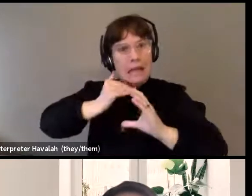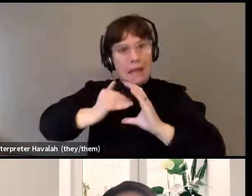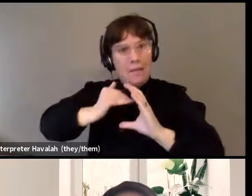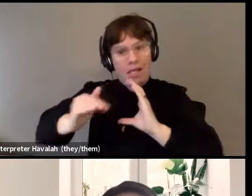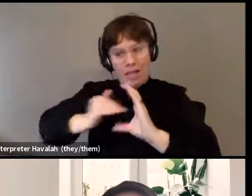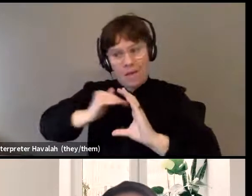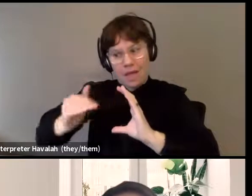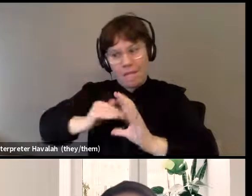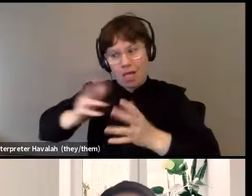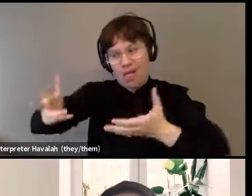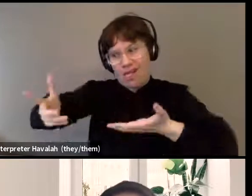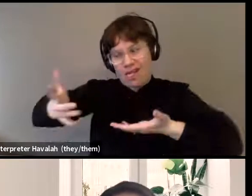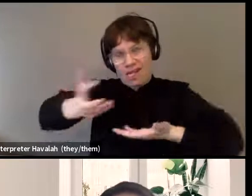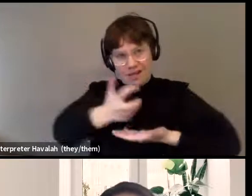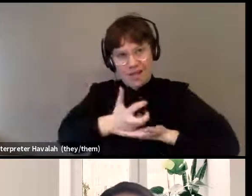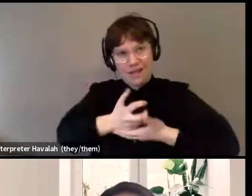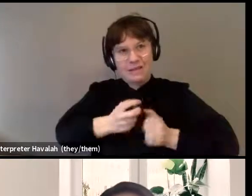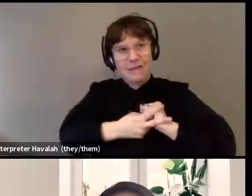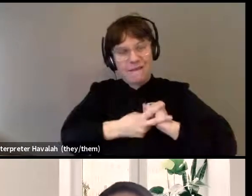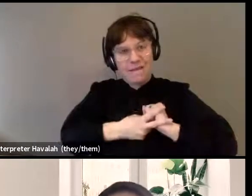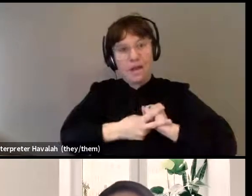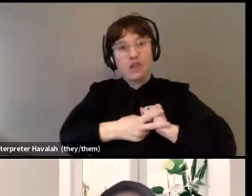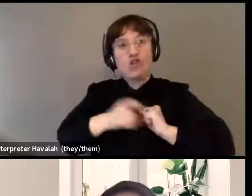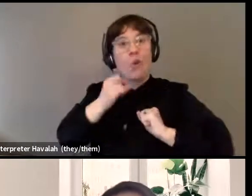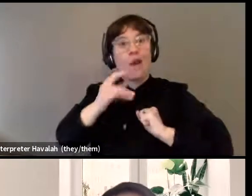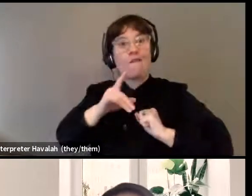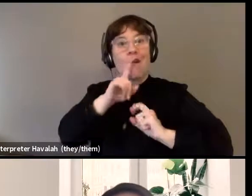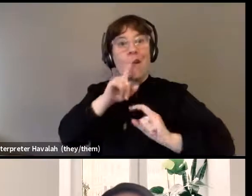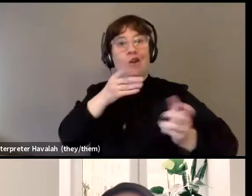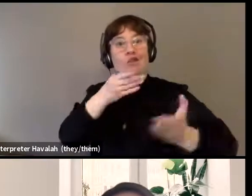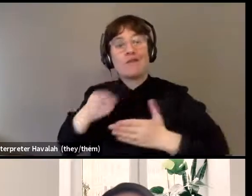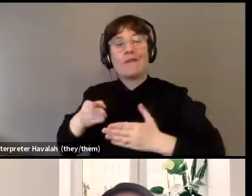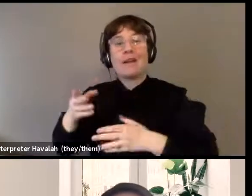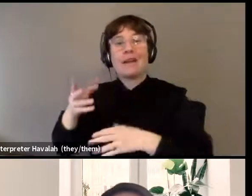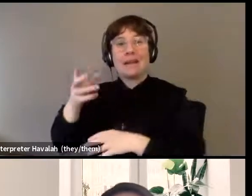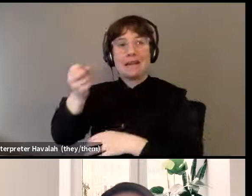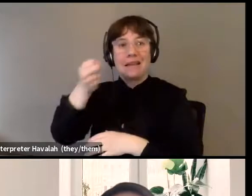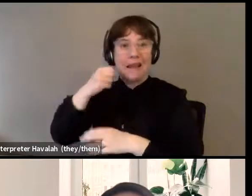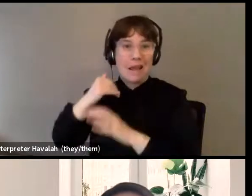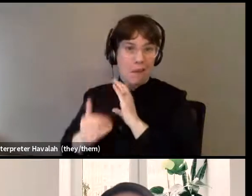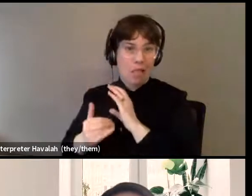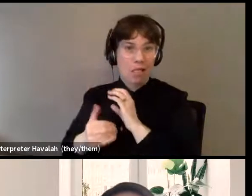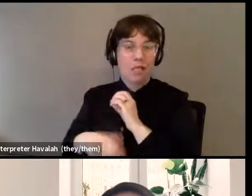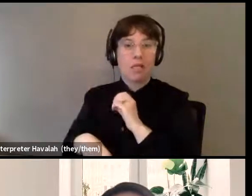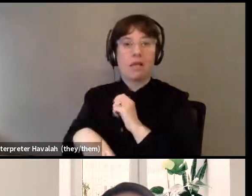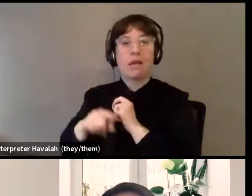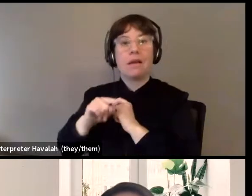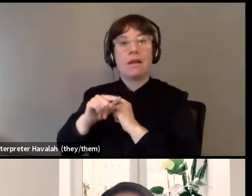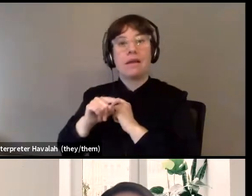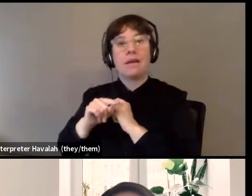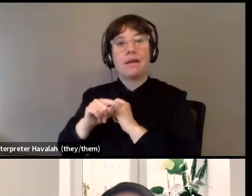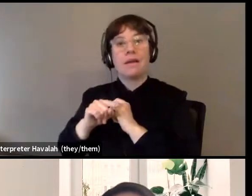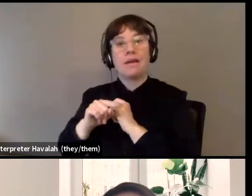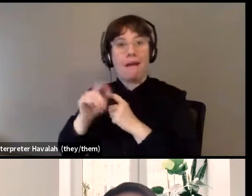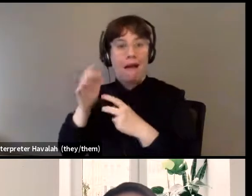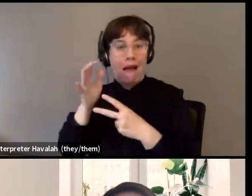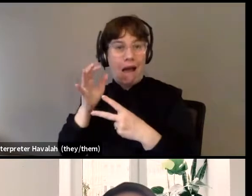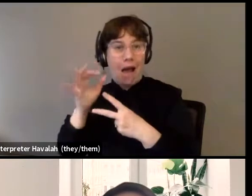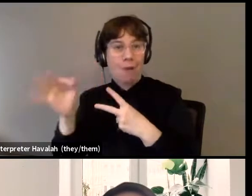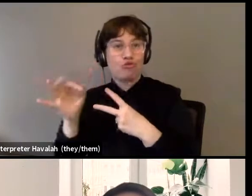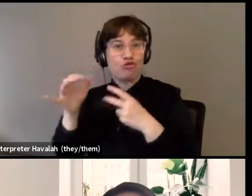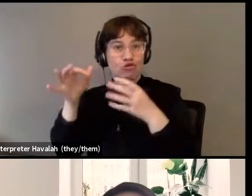So whenever somebody orders delivery, we get their email. We give people the option to opt into